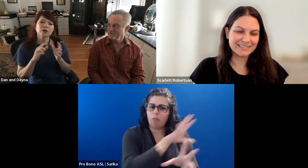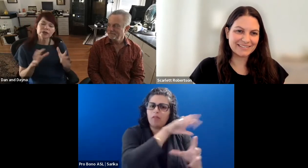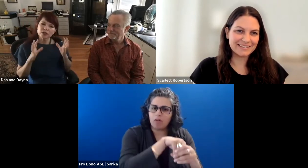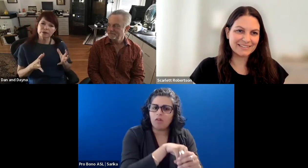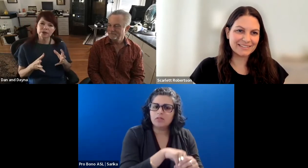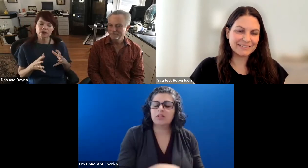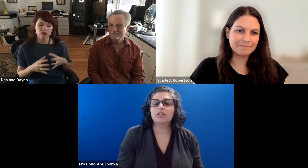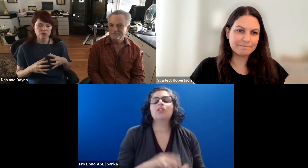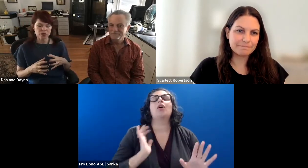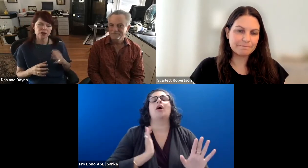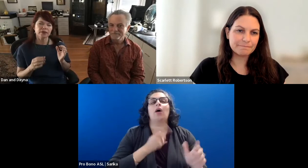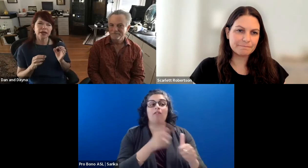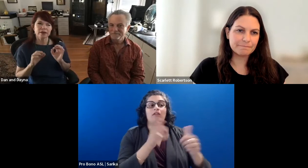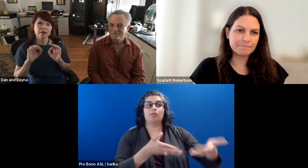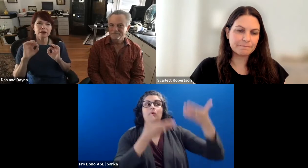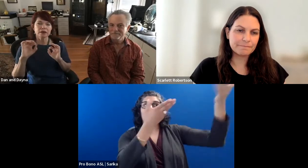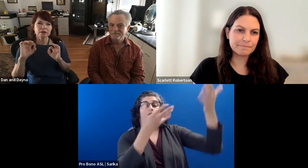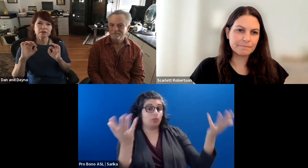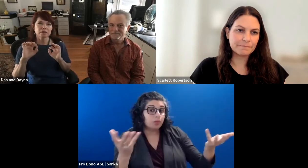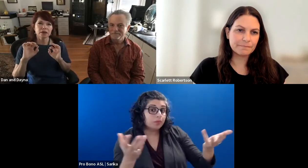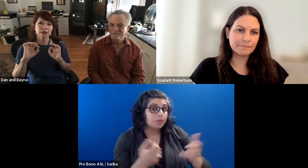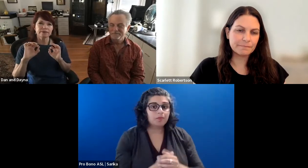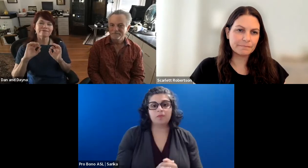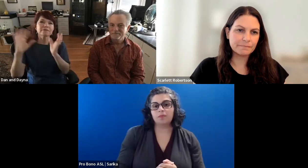so our original proposal, we thought that the